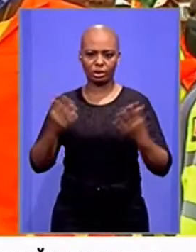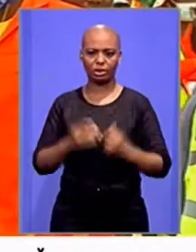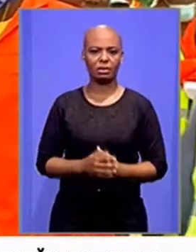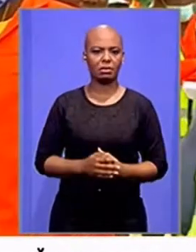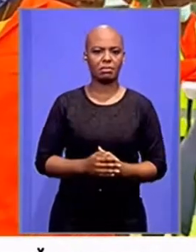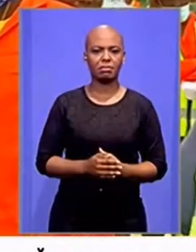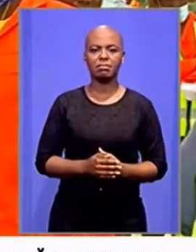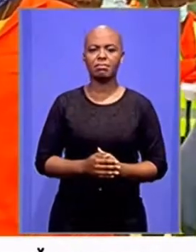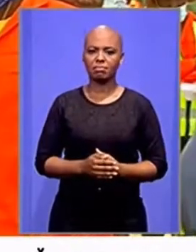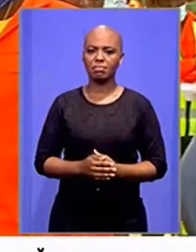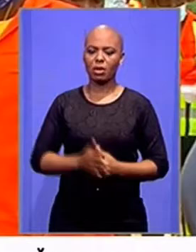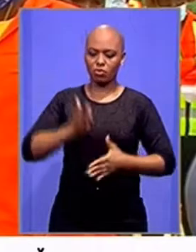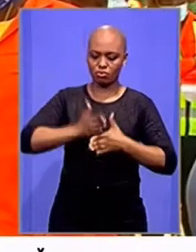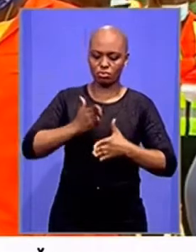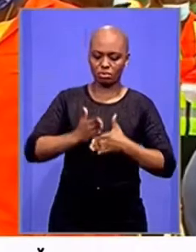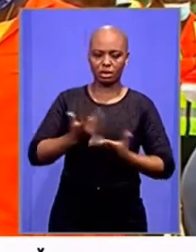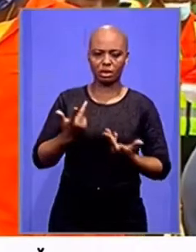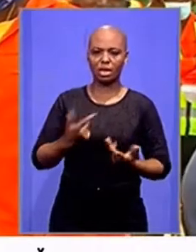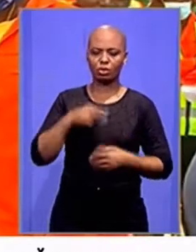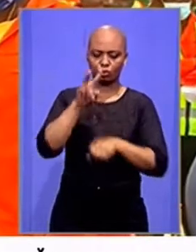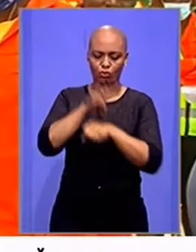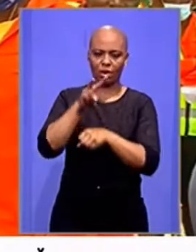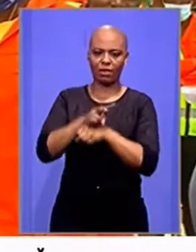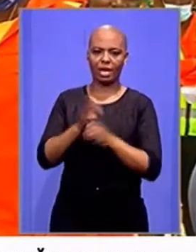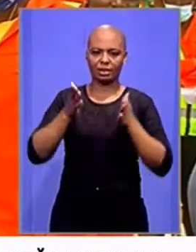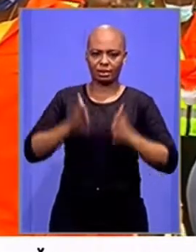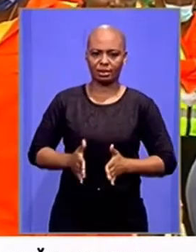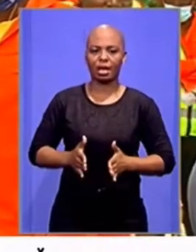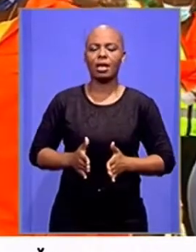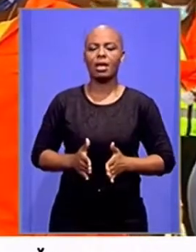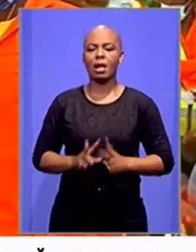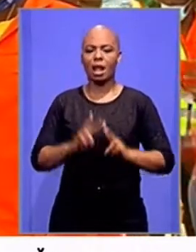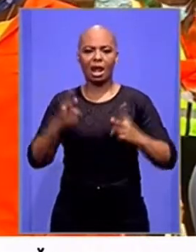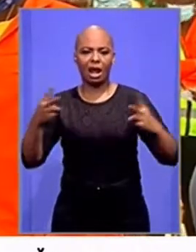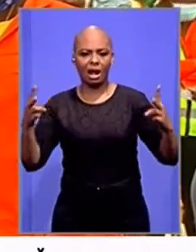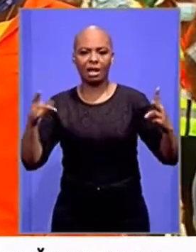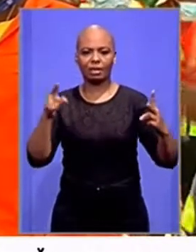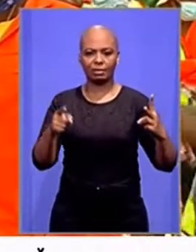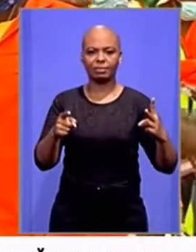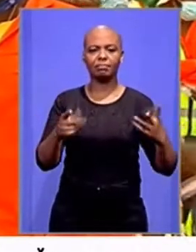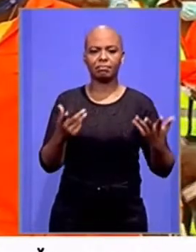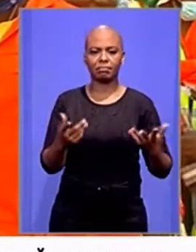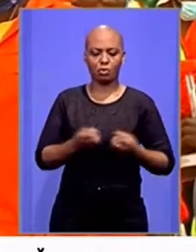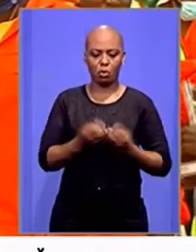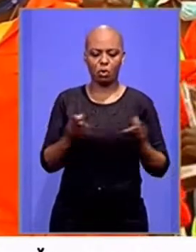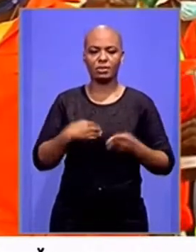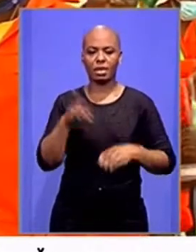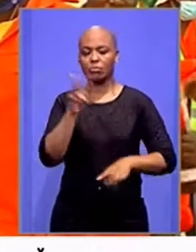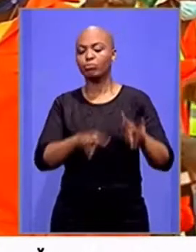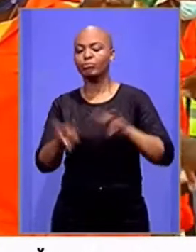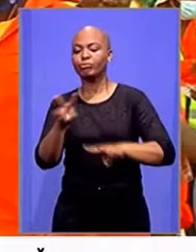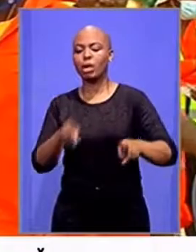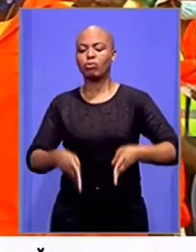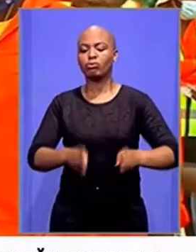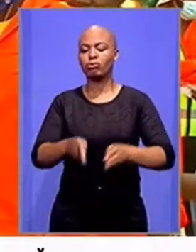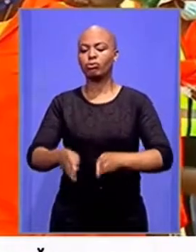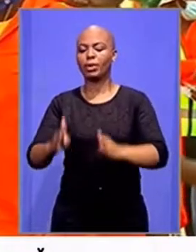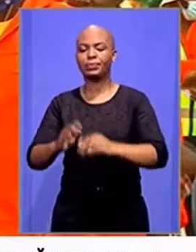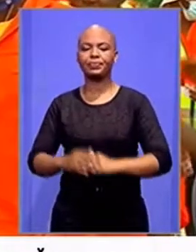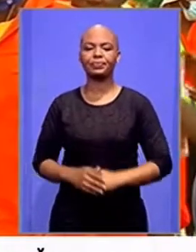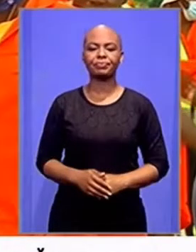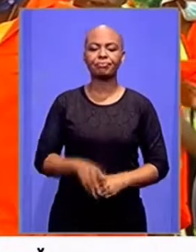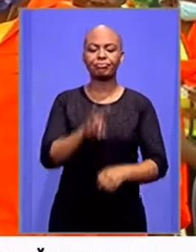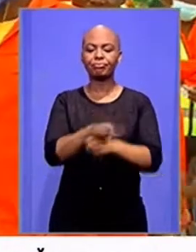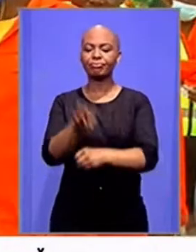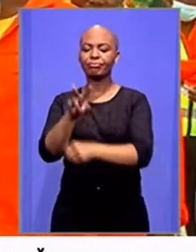nna diforomane o tshwana di supervise ka go fapafapana le mešomo ya bona go fapafapana mo tseleng. Mo pateng mo